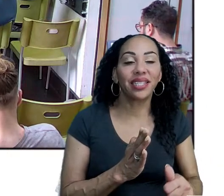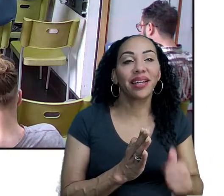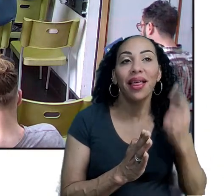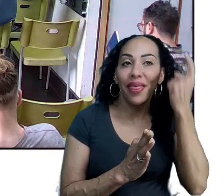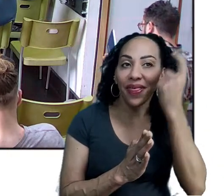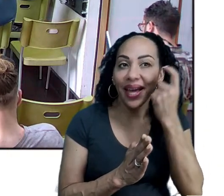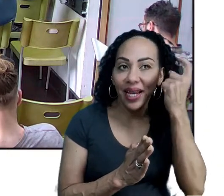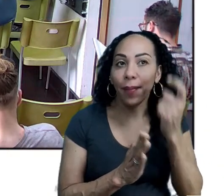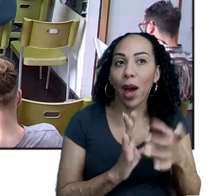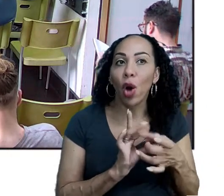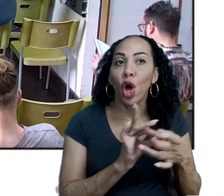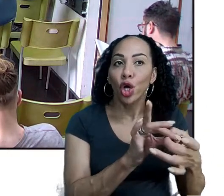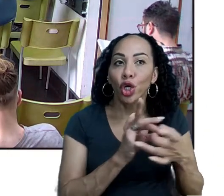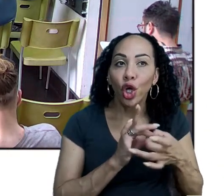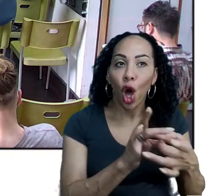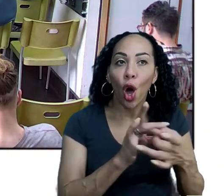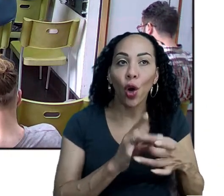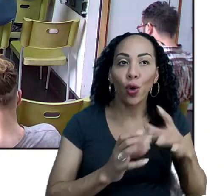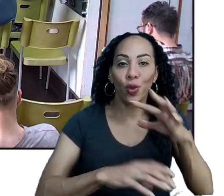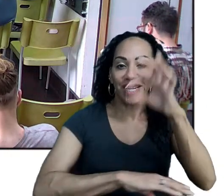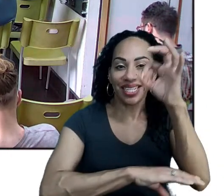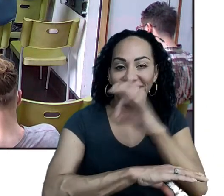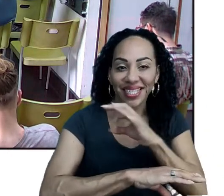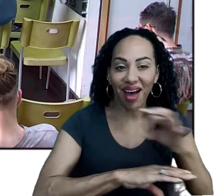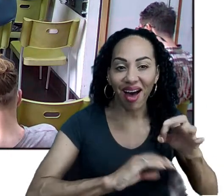to lots of different areas.